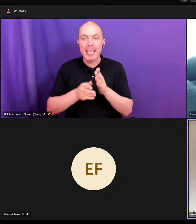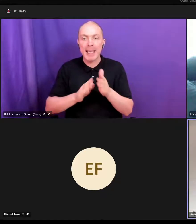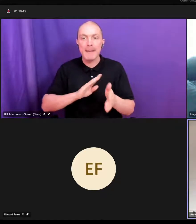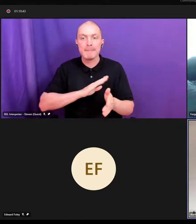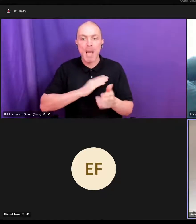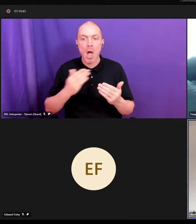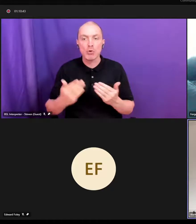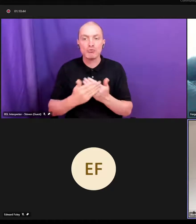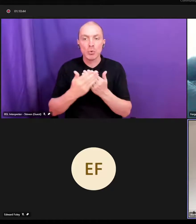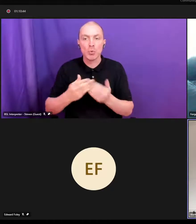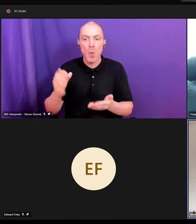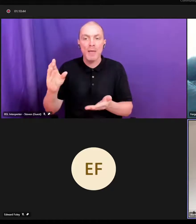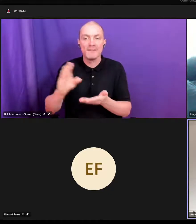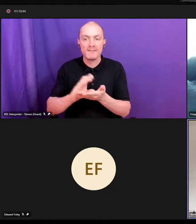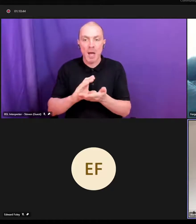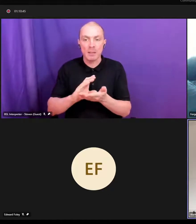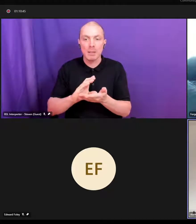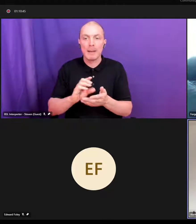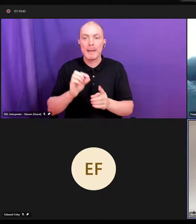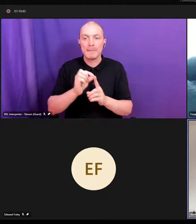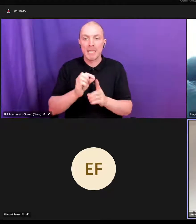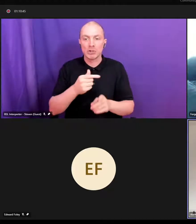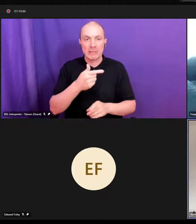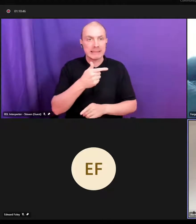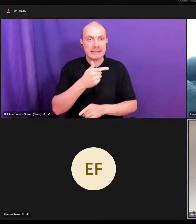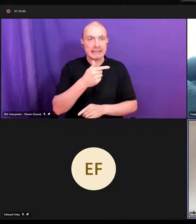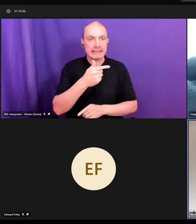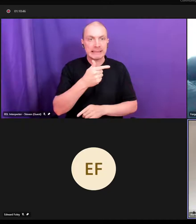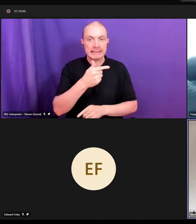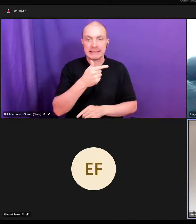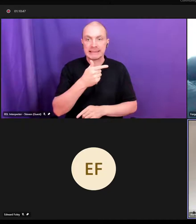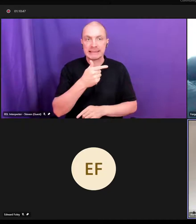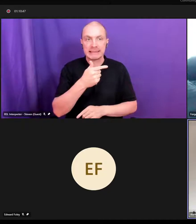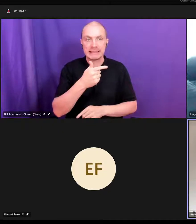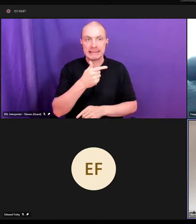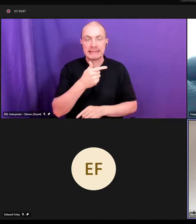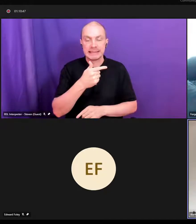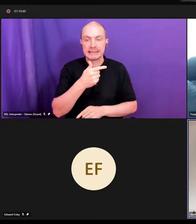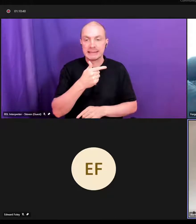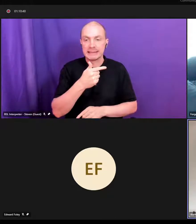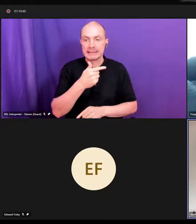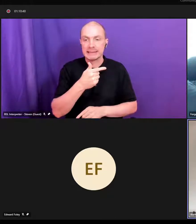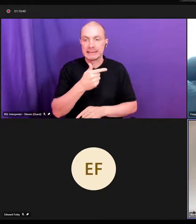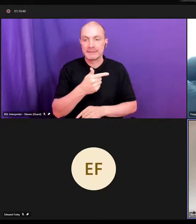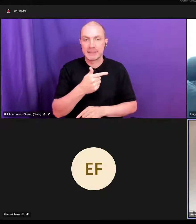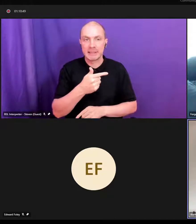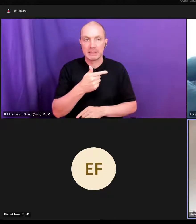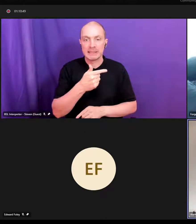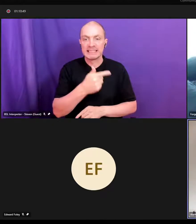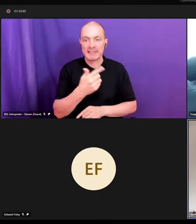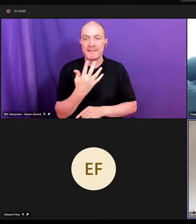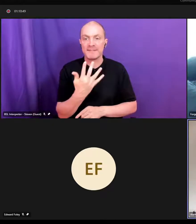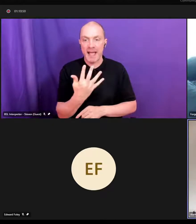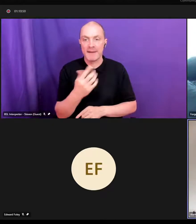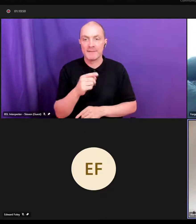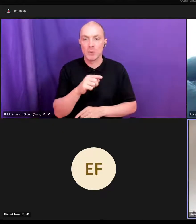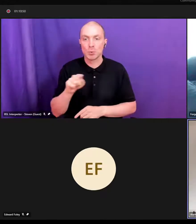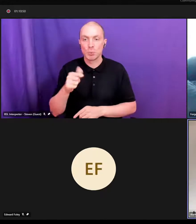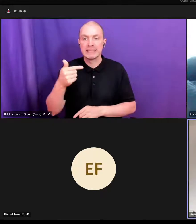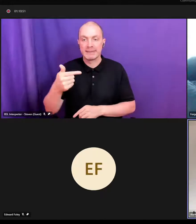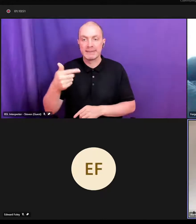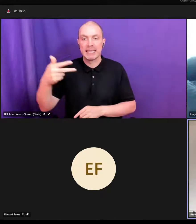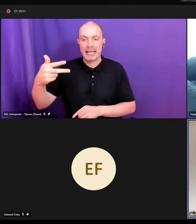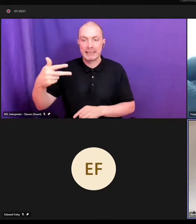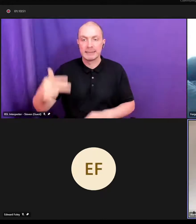page 75 to 78. And Alistair McKinn is going to take us through that. Oh, sorry, Mark, you your hand up. Is this for the next